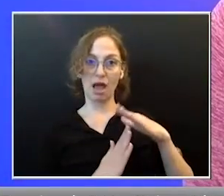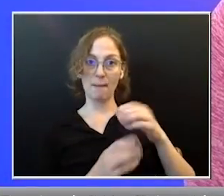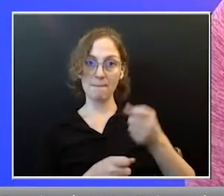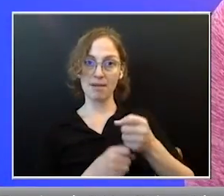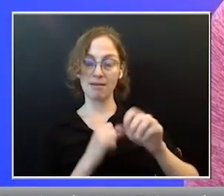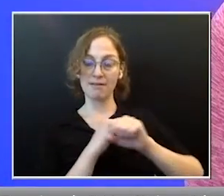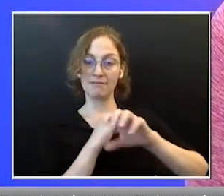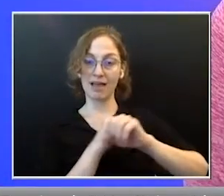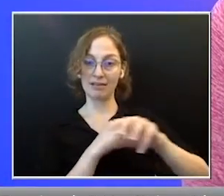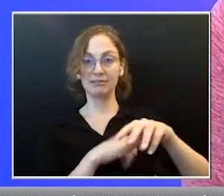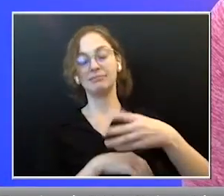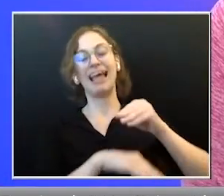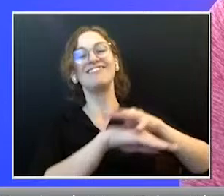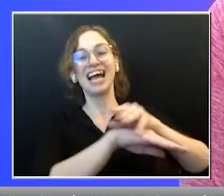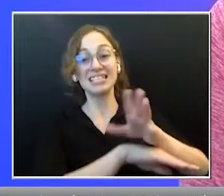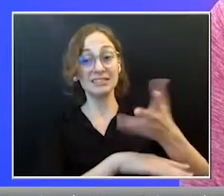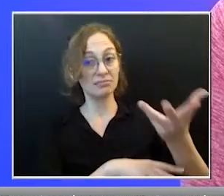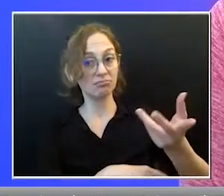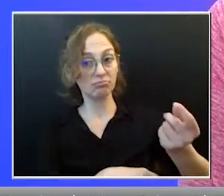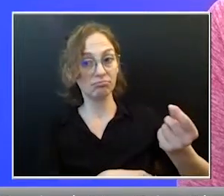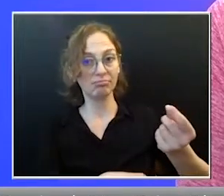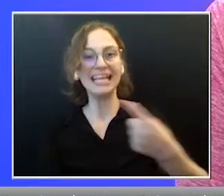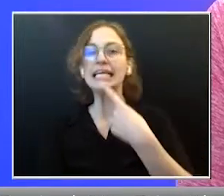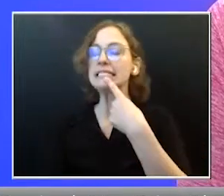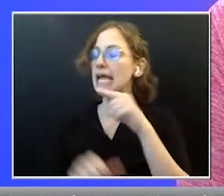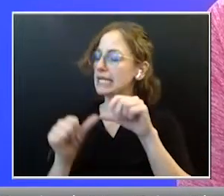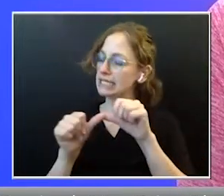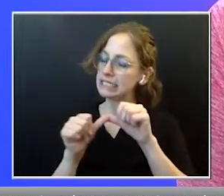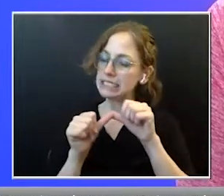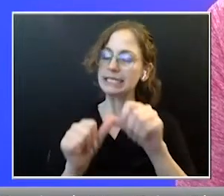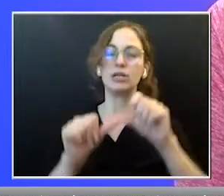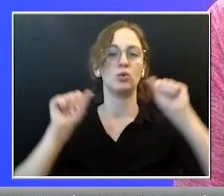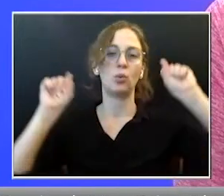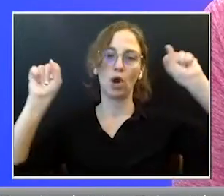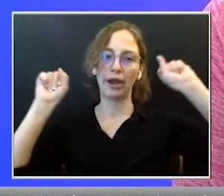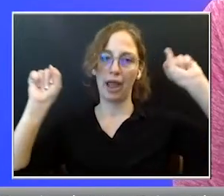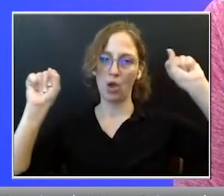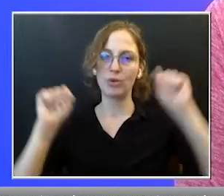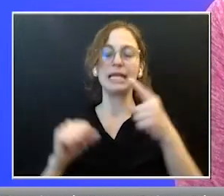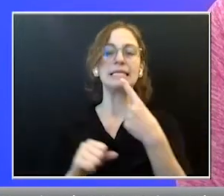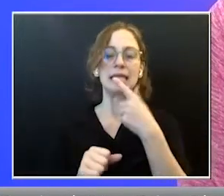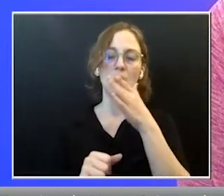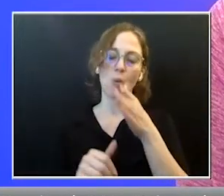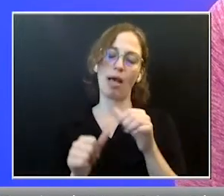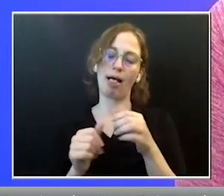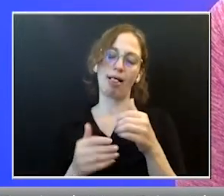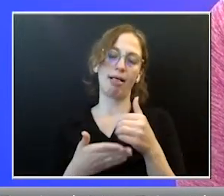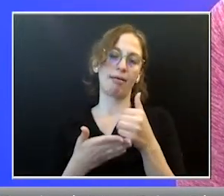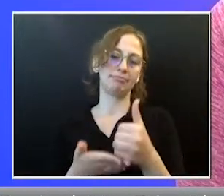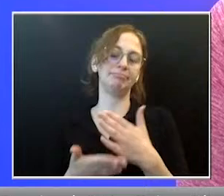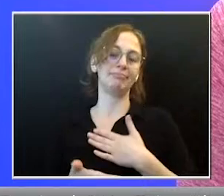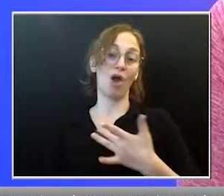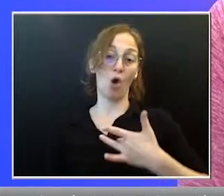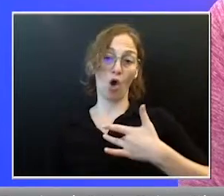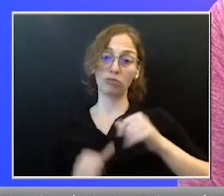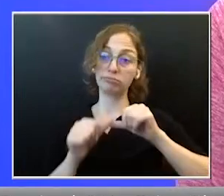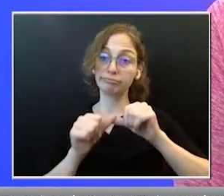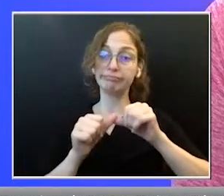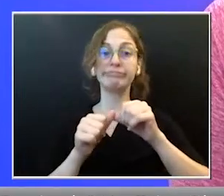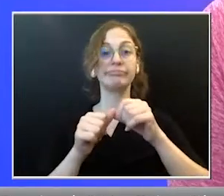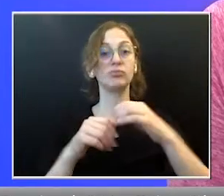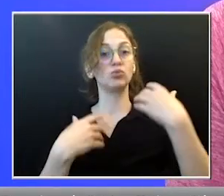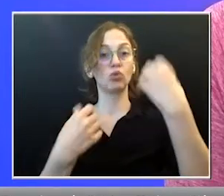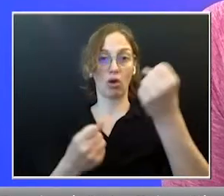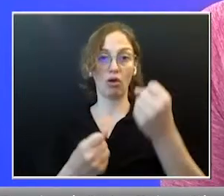work out. It's going to help your heart, and it's going to keep your heart strong. And I